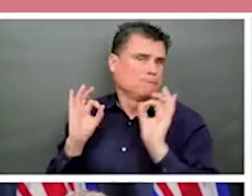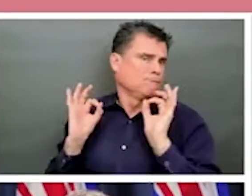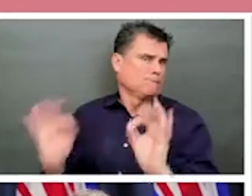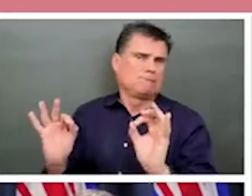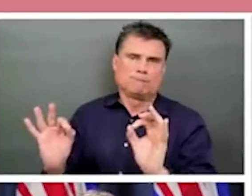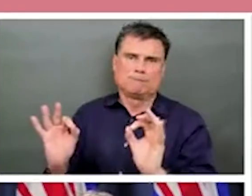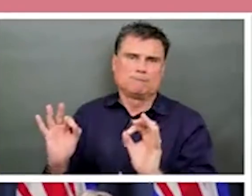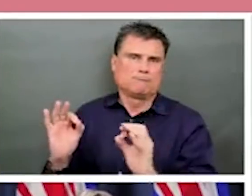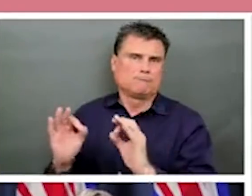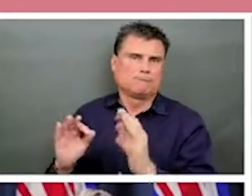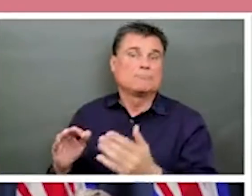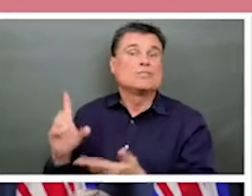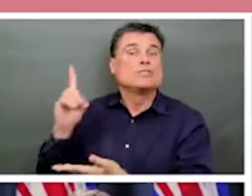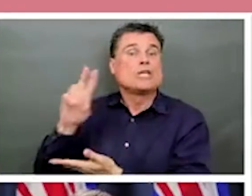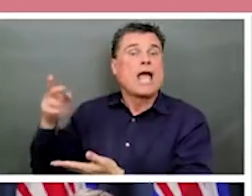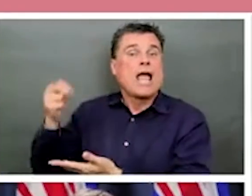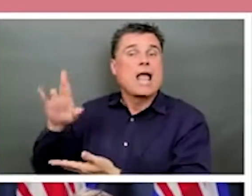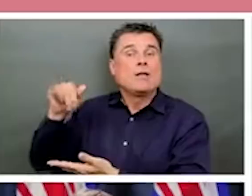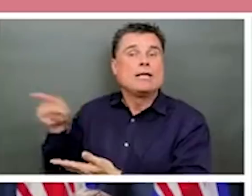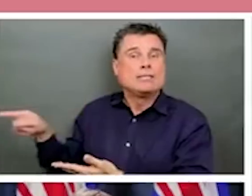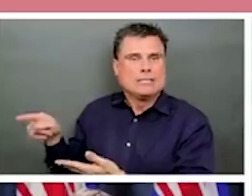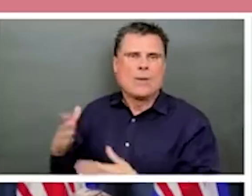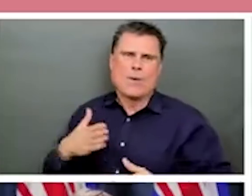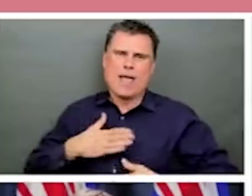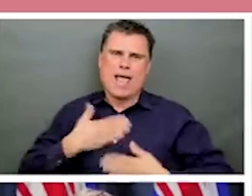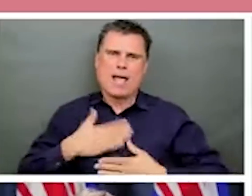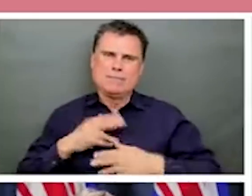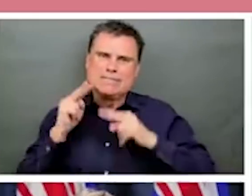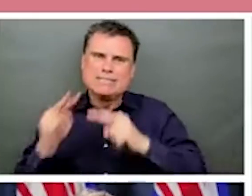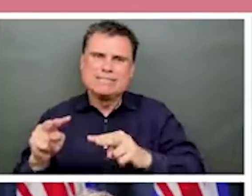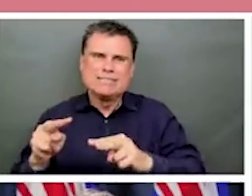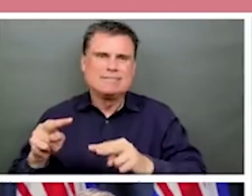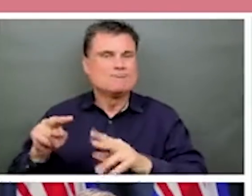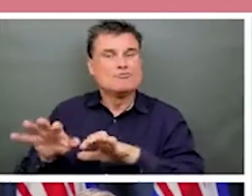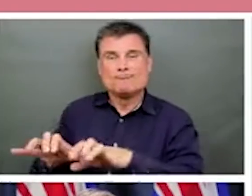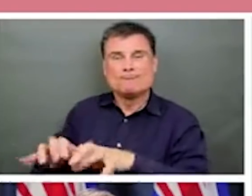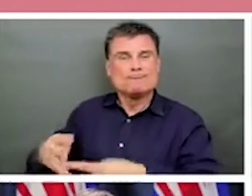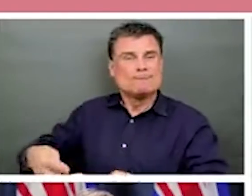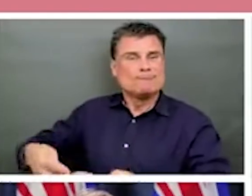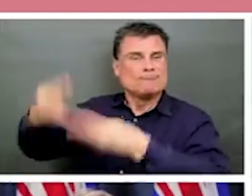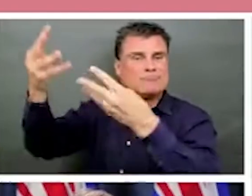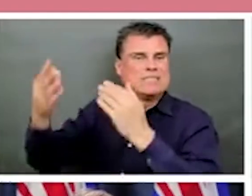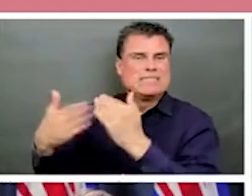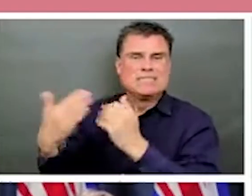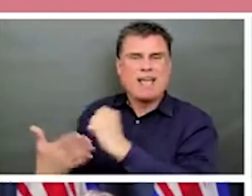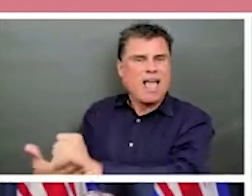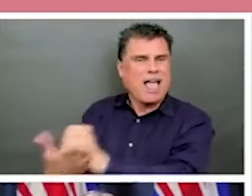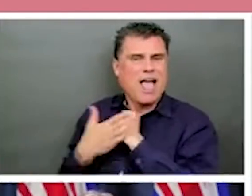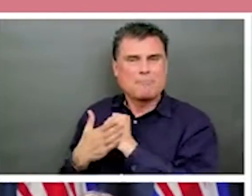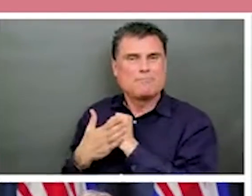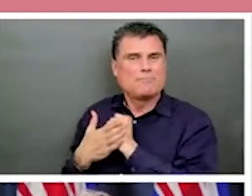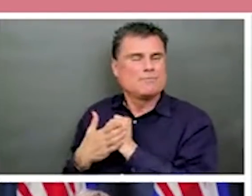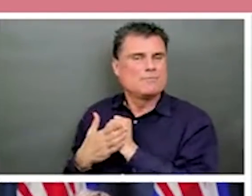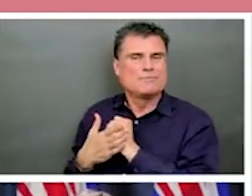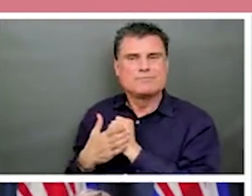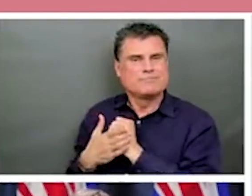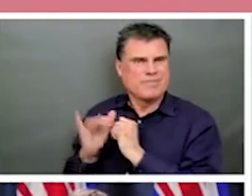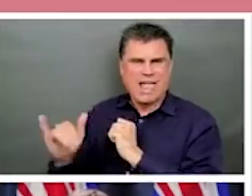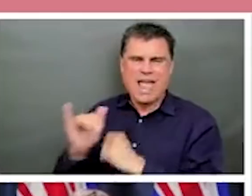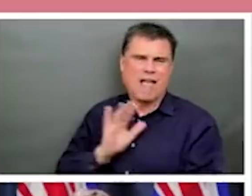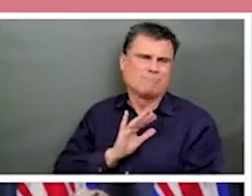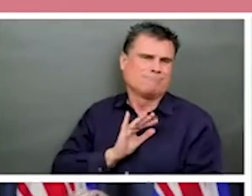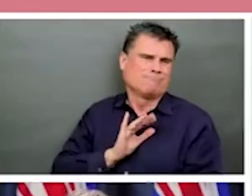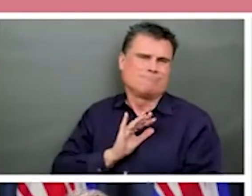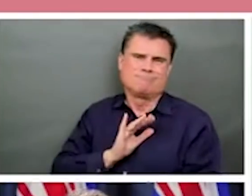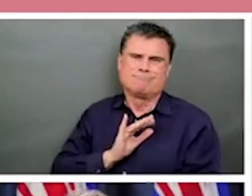Henry very, very happy. It's basically a massive transformation of our ability in our immunization programs, throughout the age